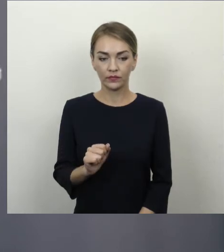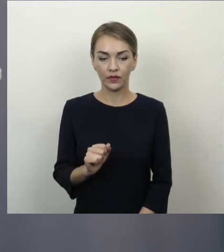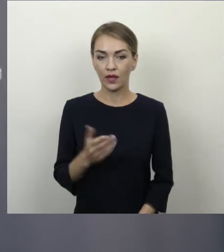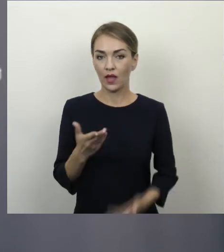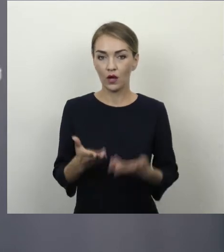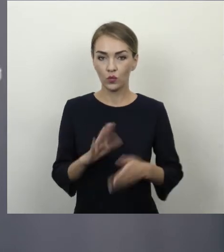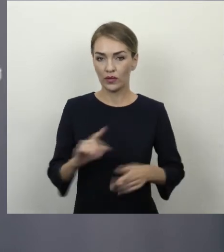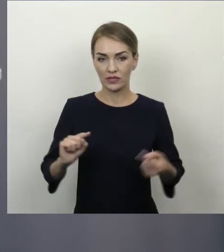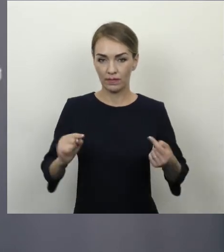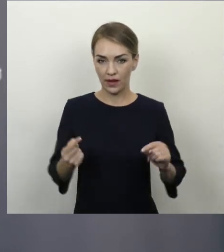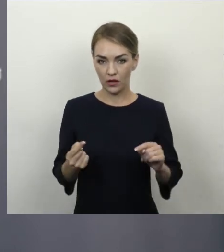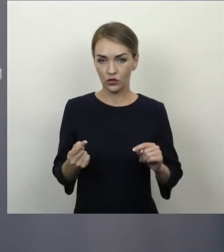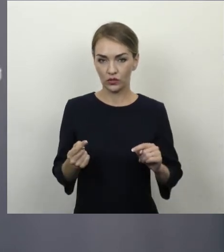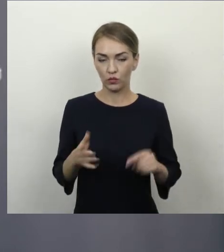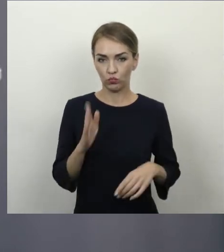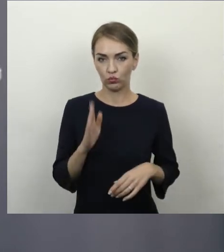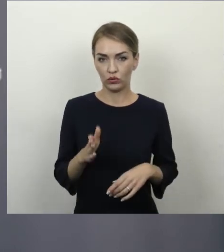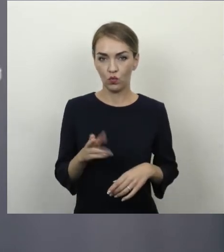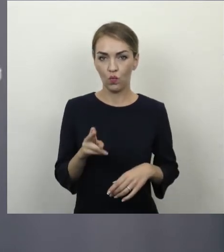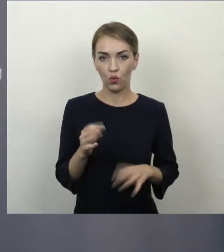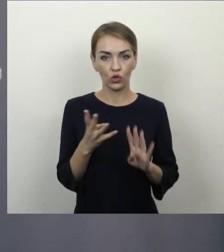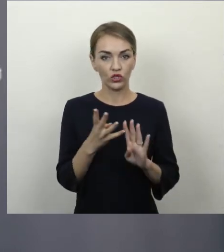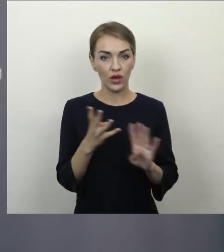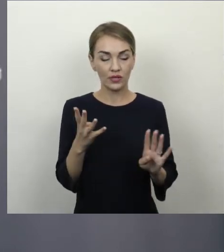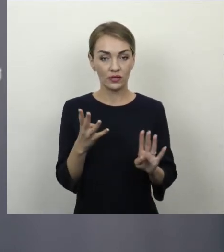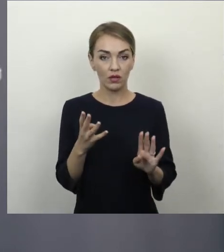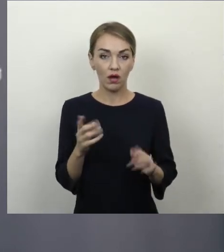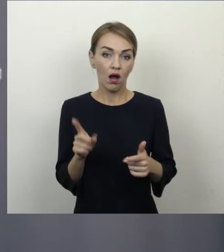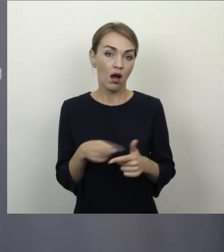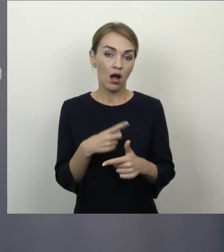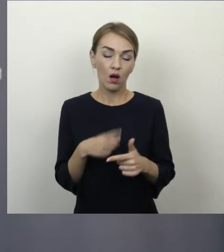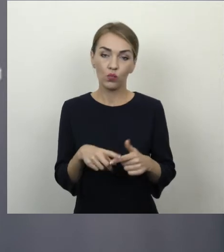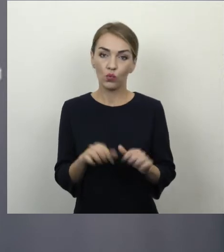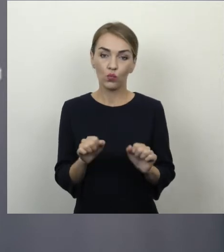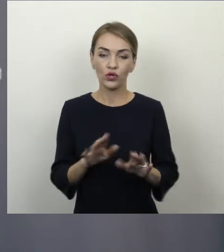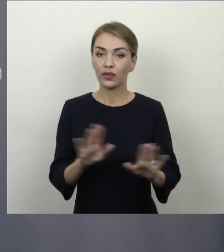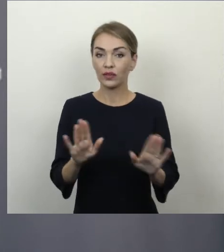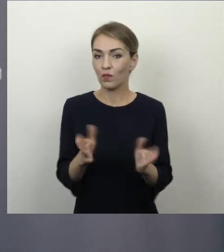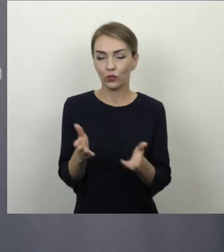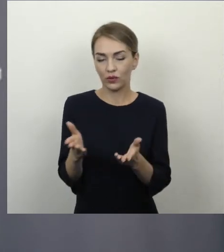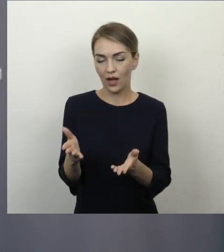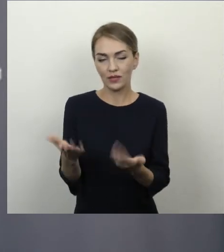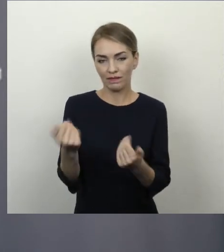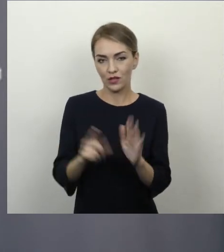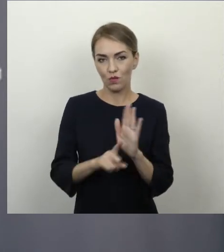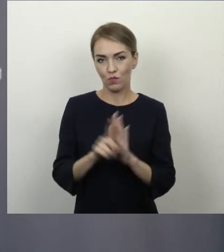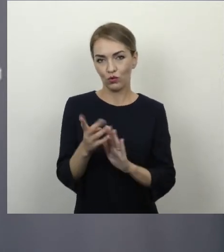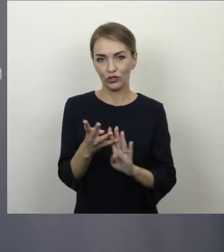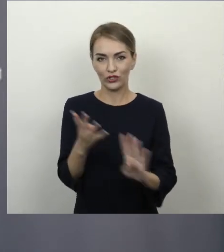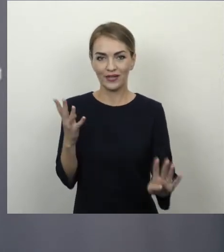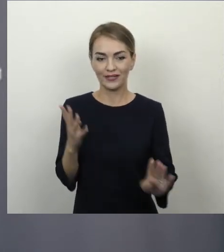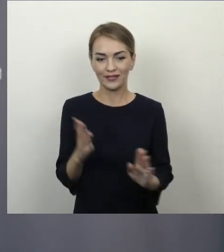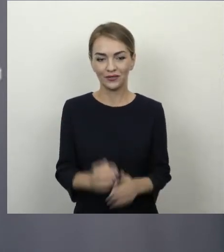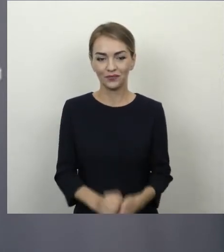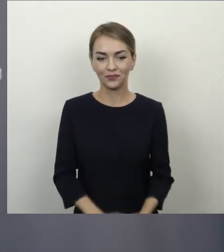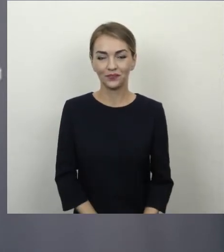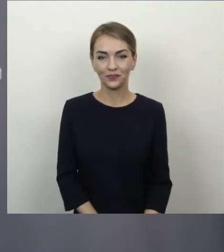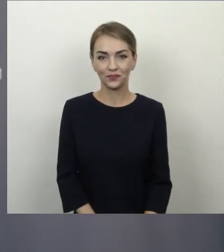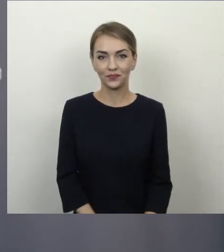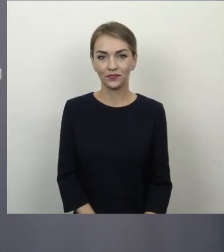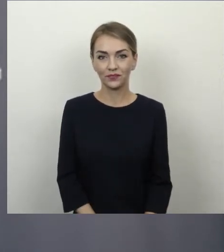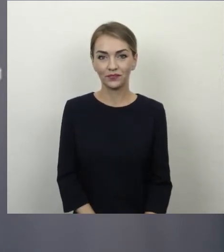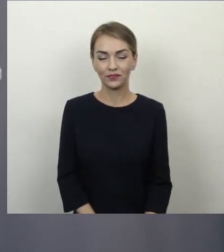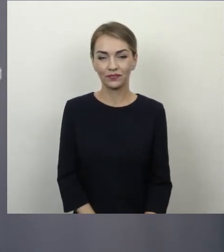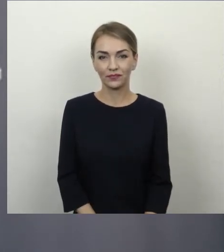Alla Basalayeva. If you don't mind, let's work according to our agenda. Thank